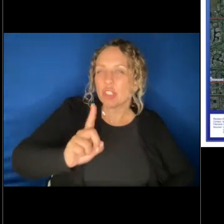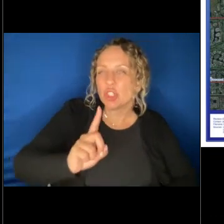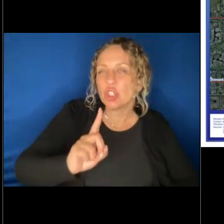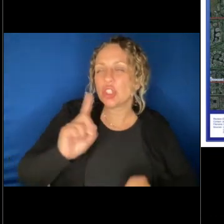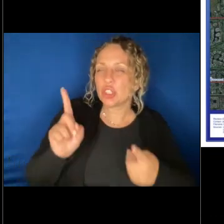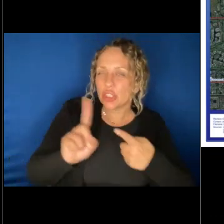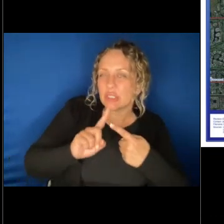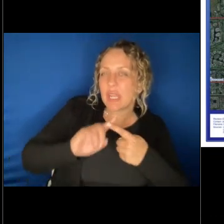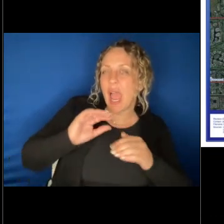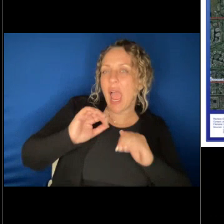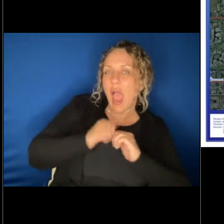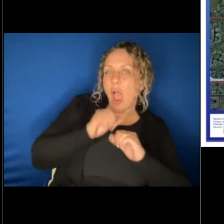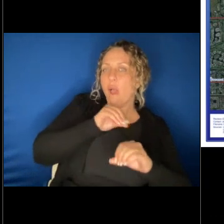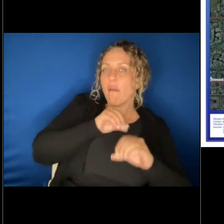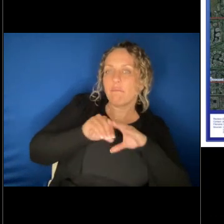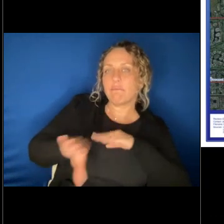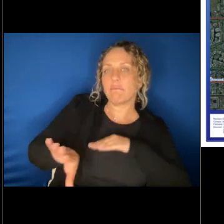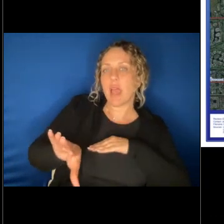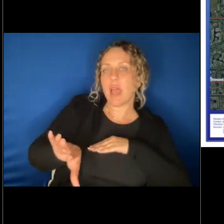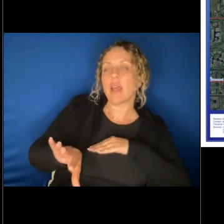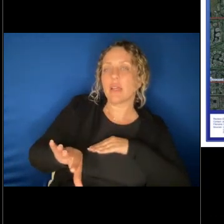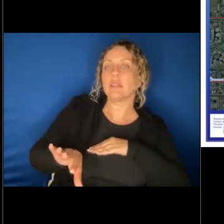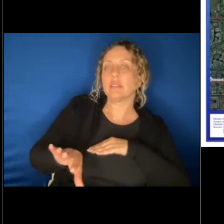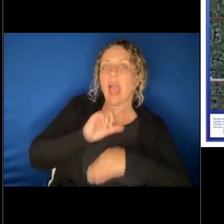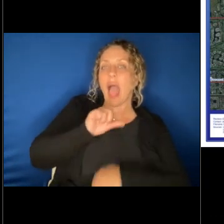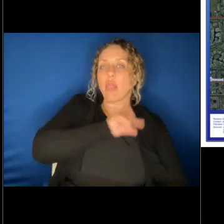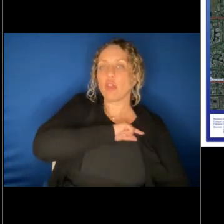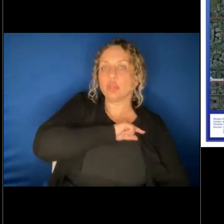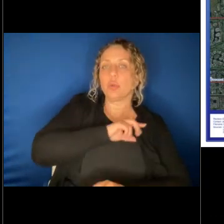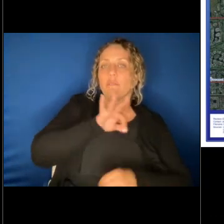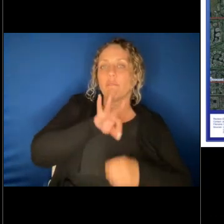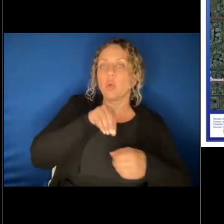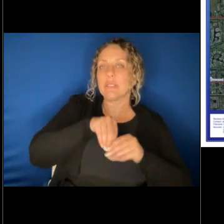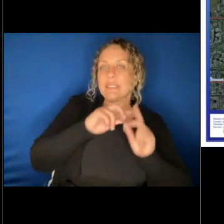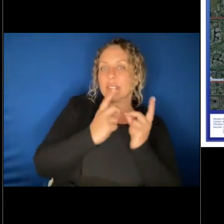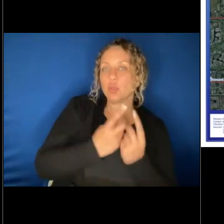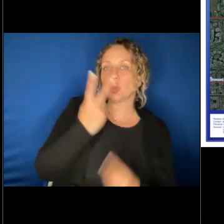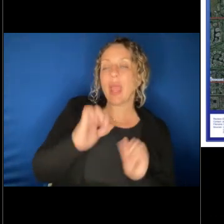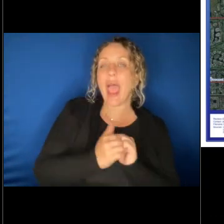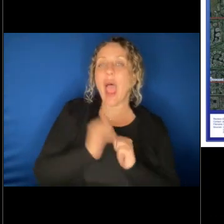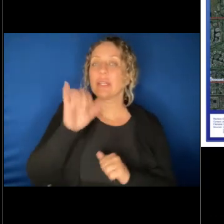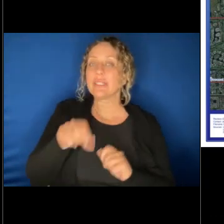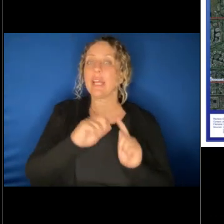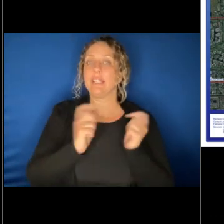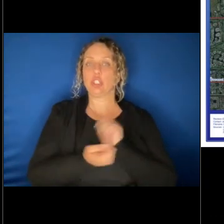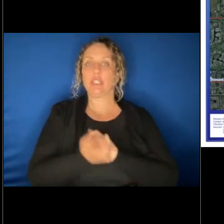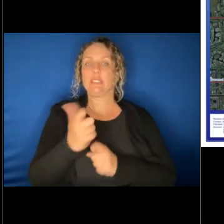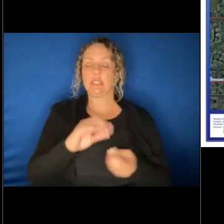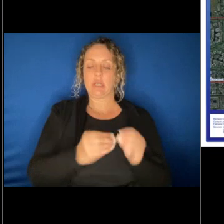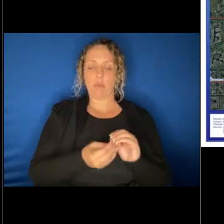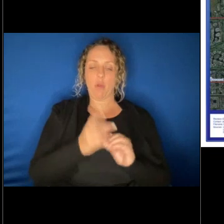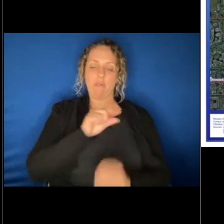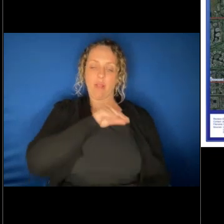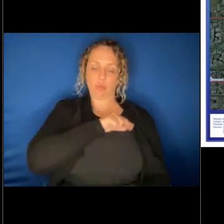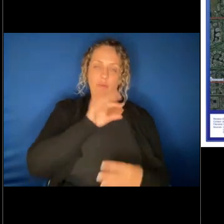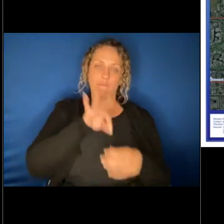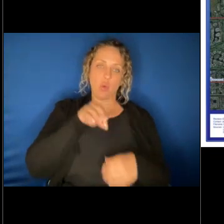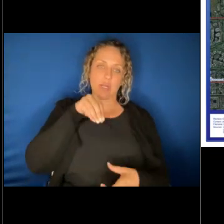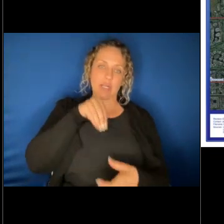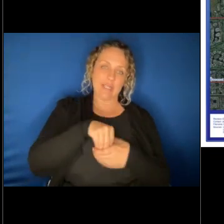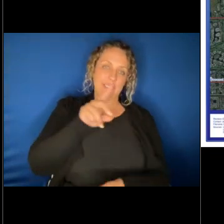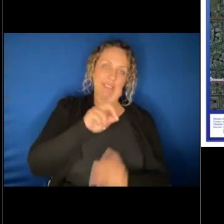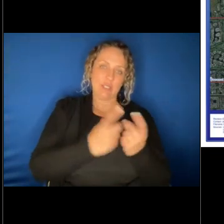1 affect eligible voters that are in District 2? How does that change the numbers of eligible voters that are